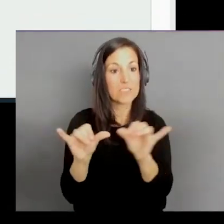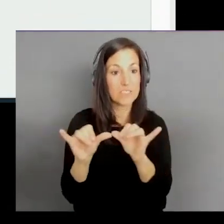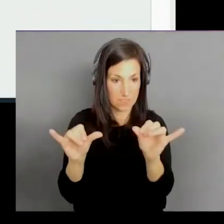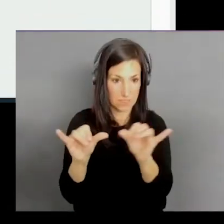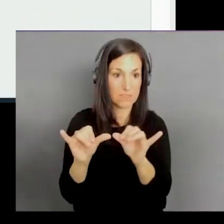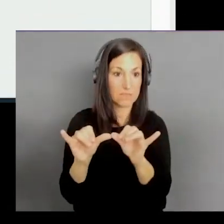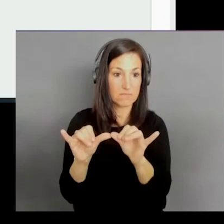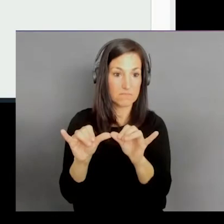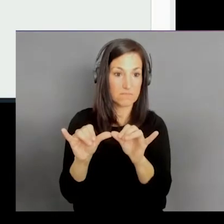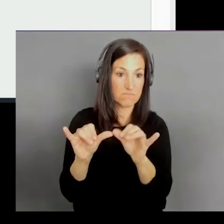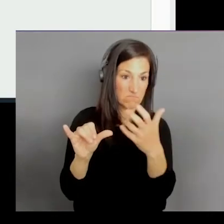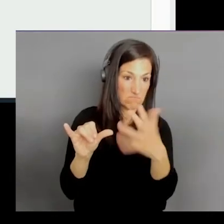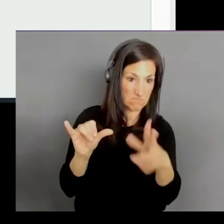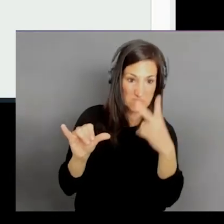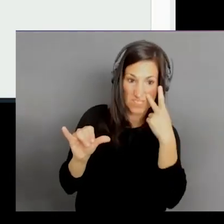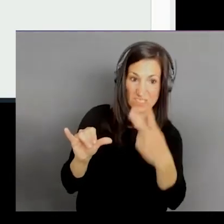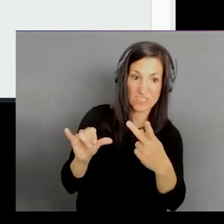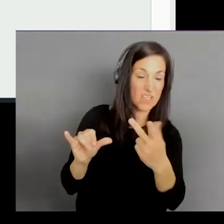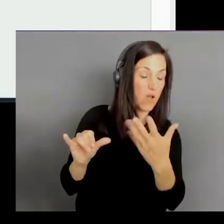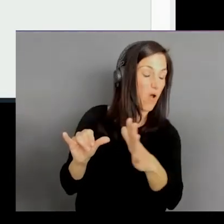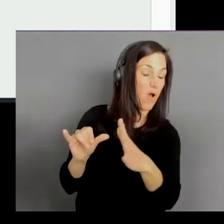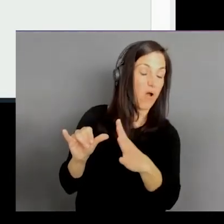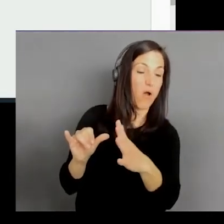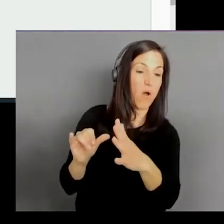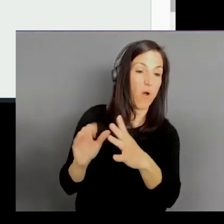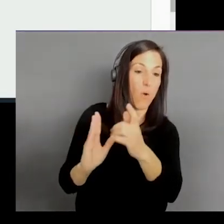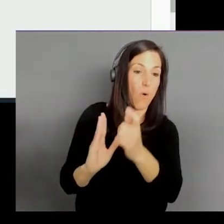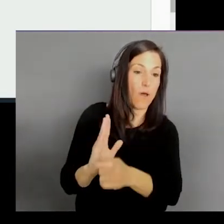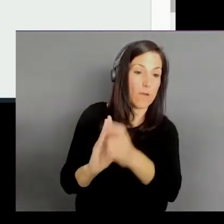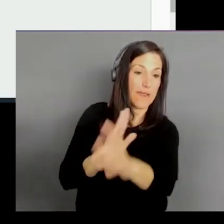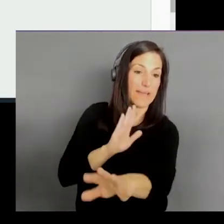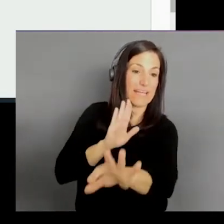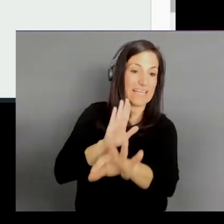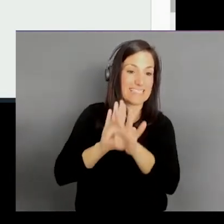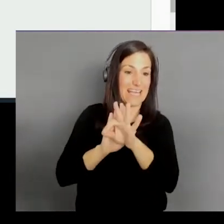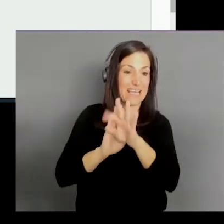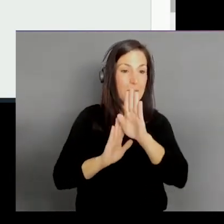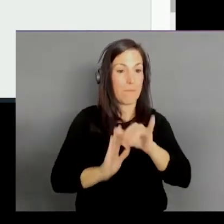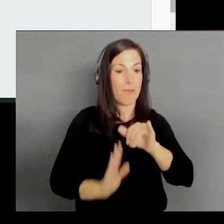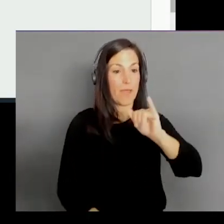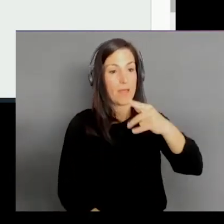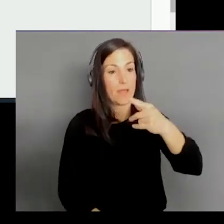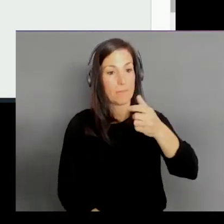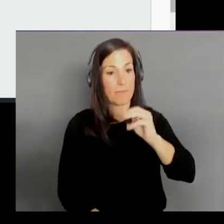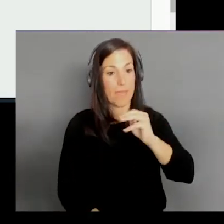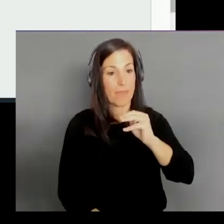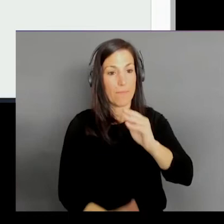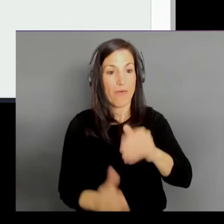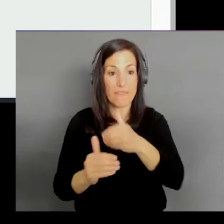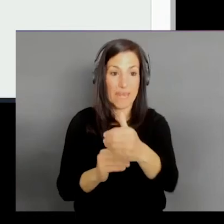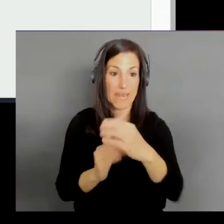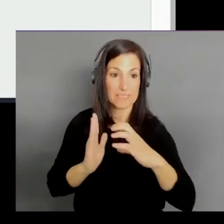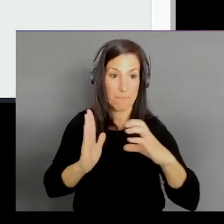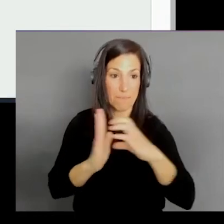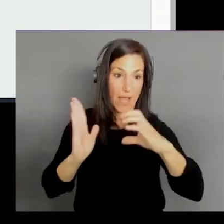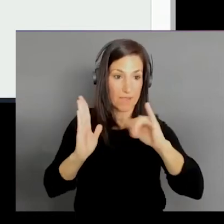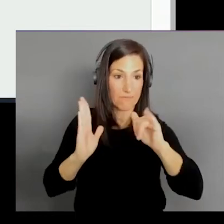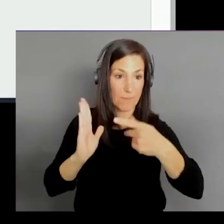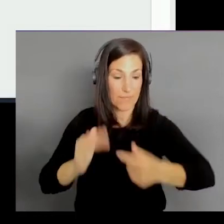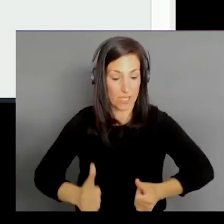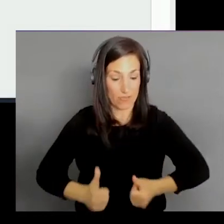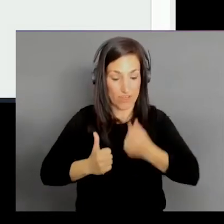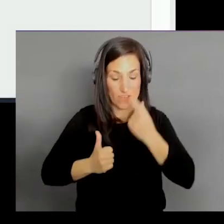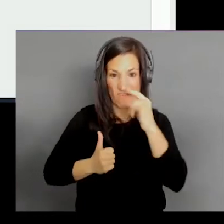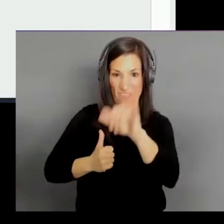been selected by Ipam, the next available block of that size. And I'm going to configure the same